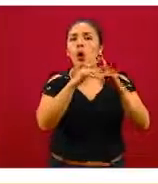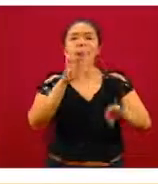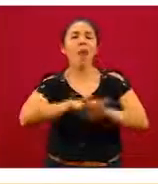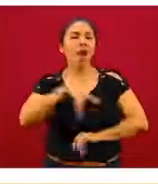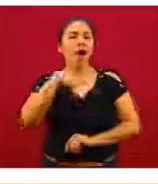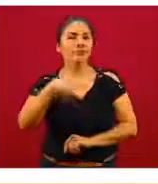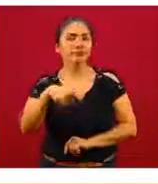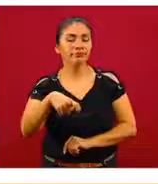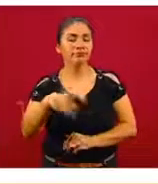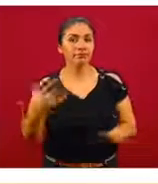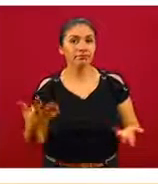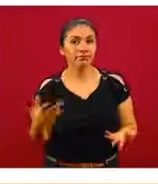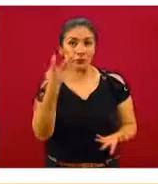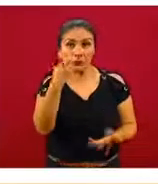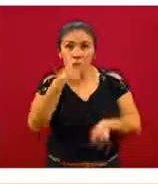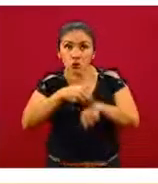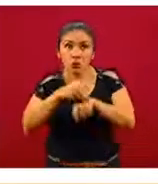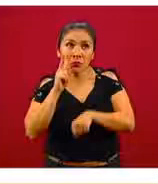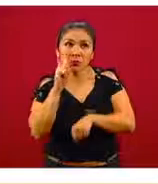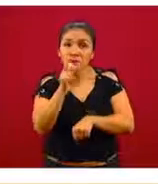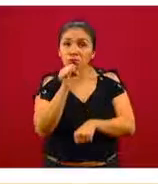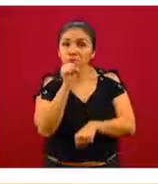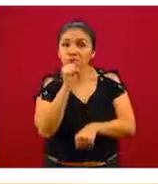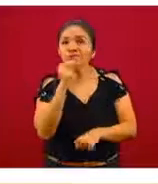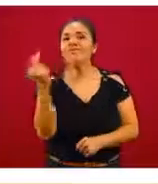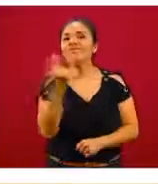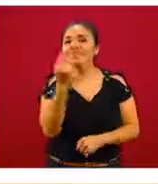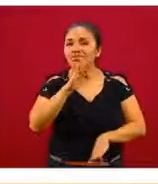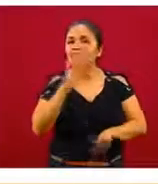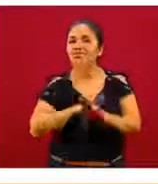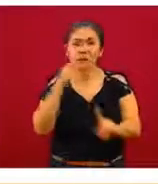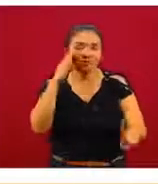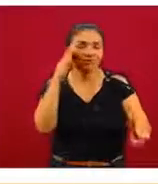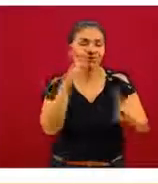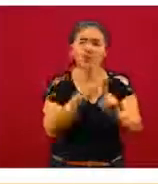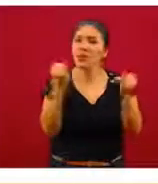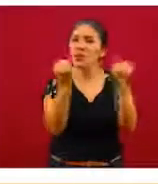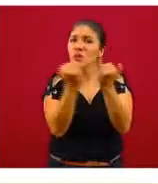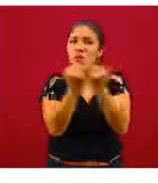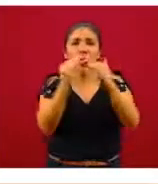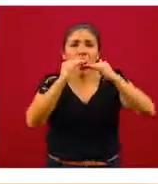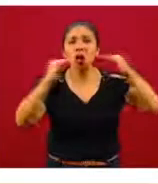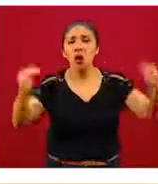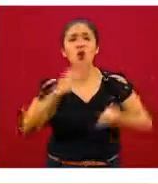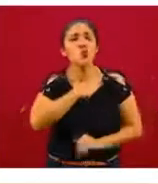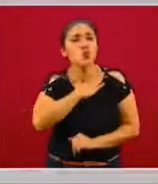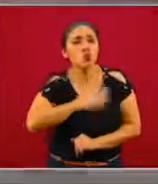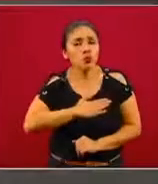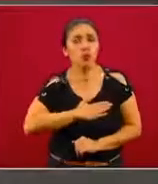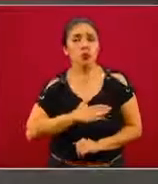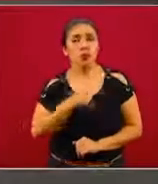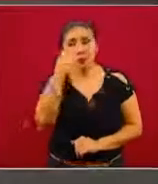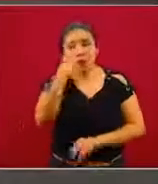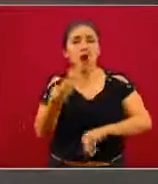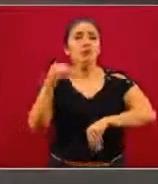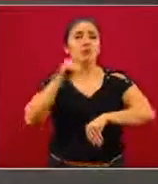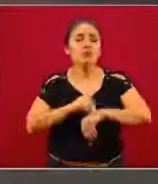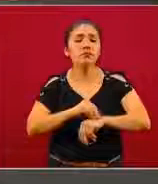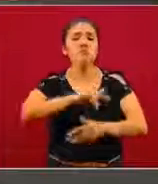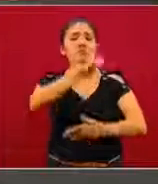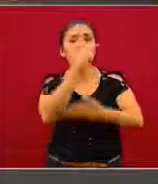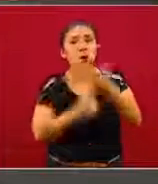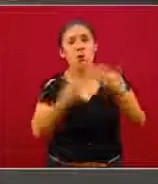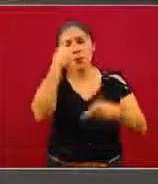and we don't see the same thing in more well-off households. This means that we need to have services that are